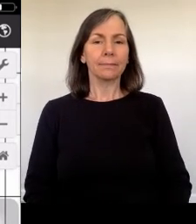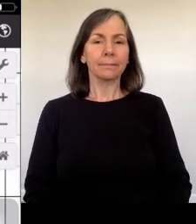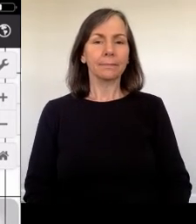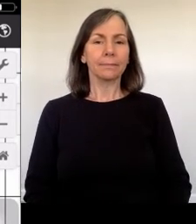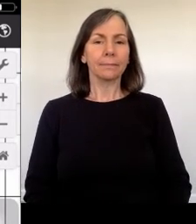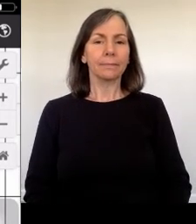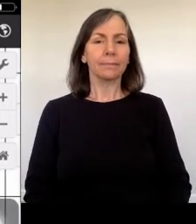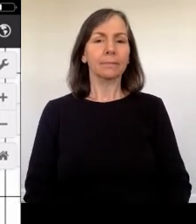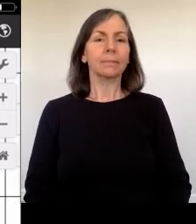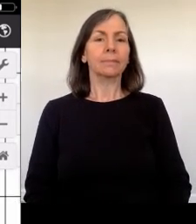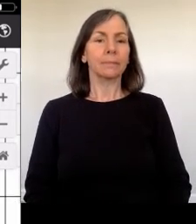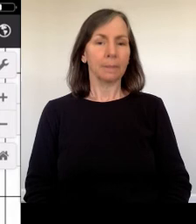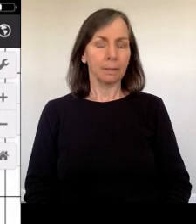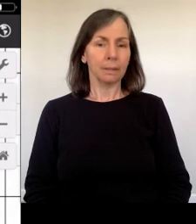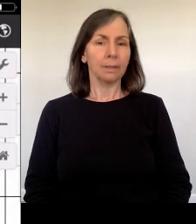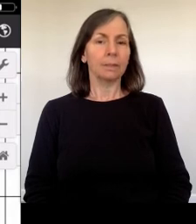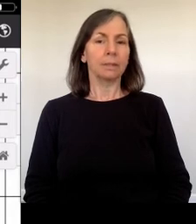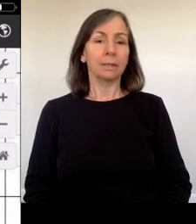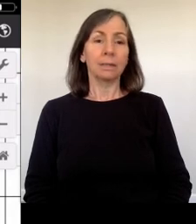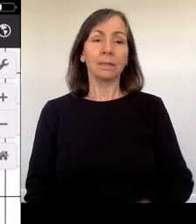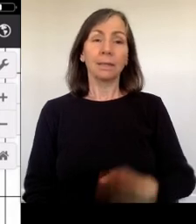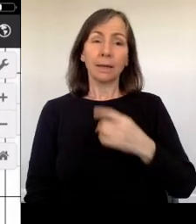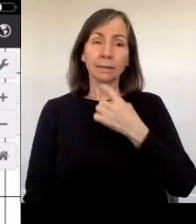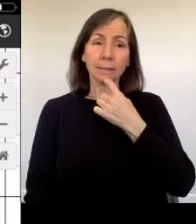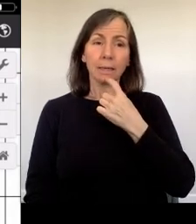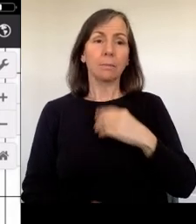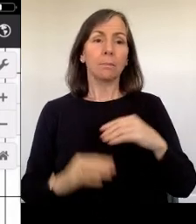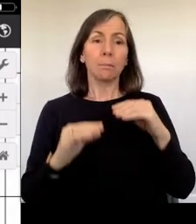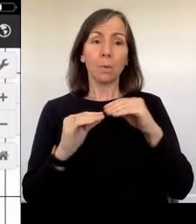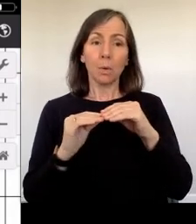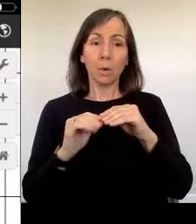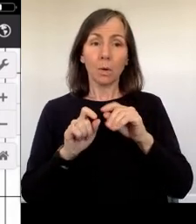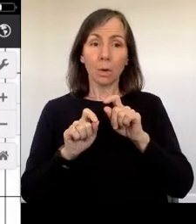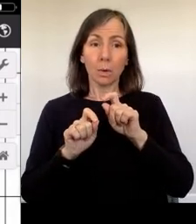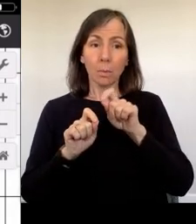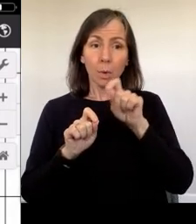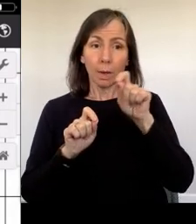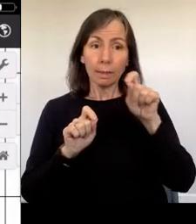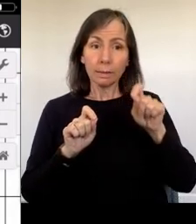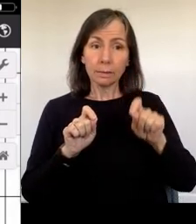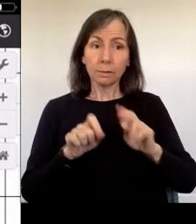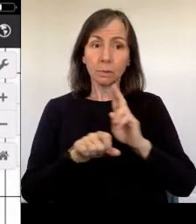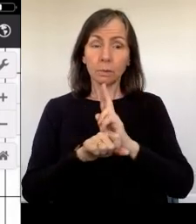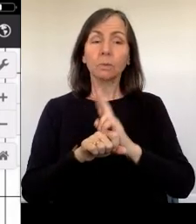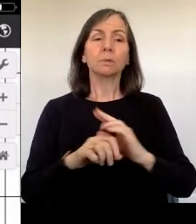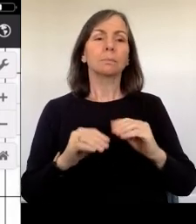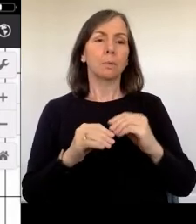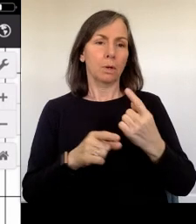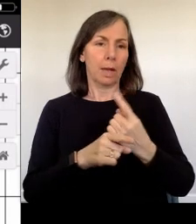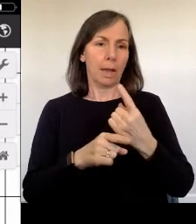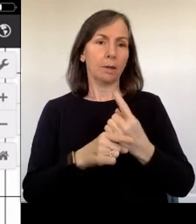So it did say the more points you use, the more accurate your graph will be.